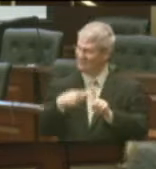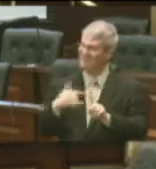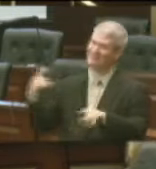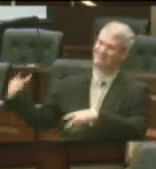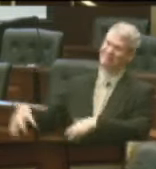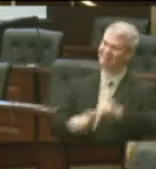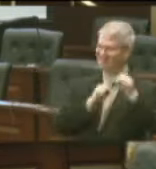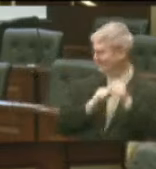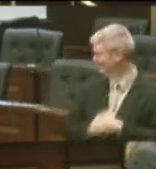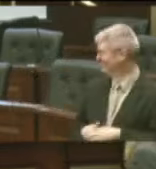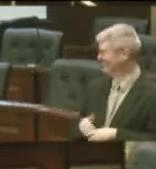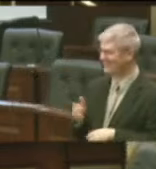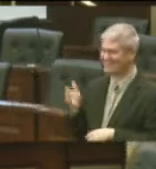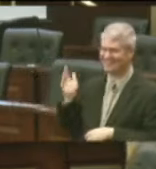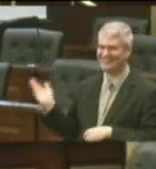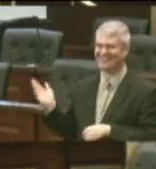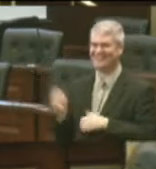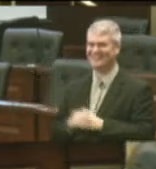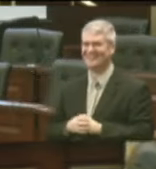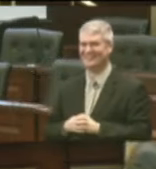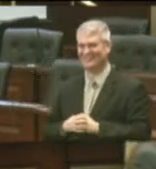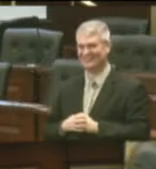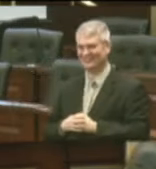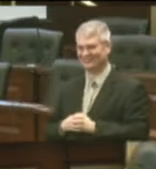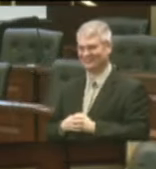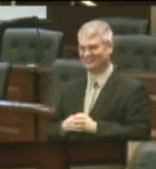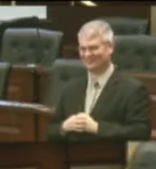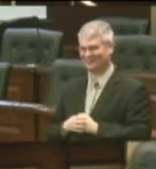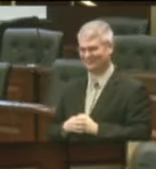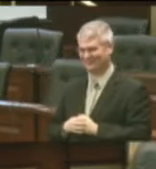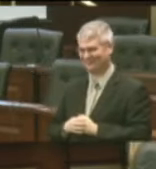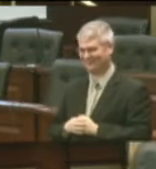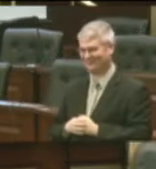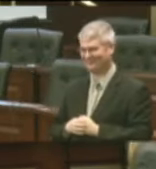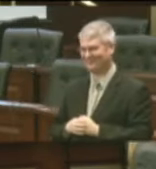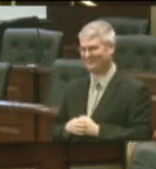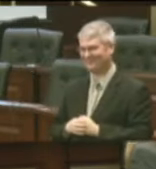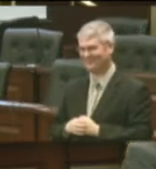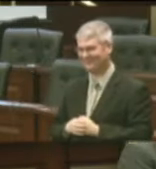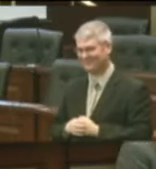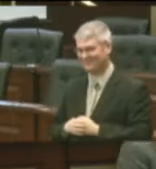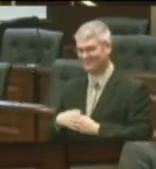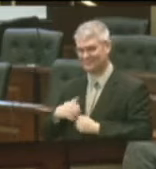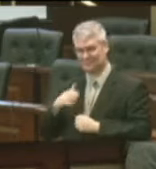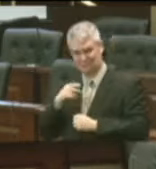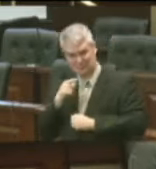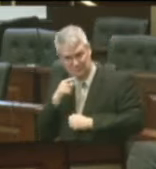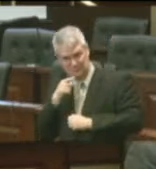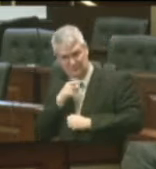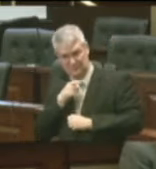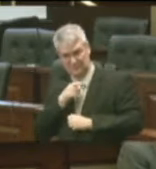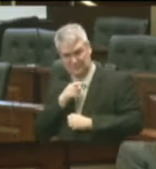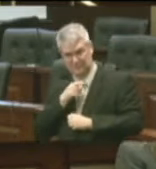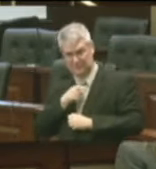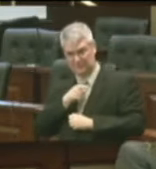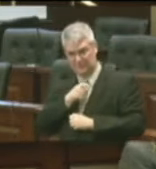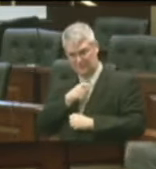slightly different education direction. You've taken pains to restore funding for K-12. What about higher education? Was